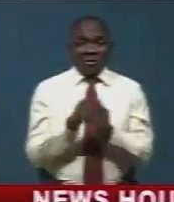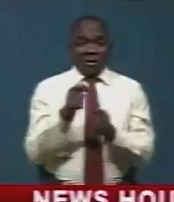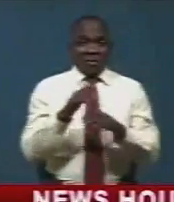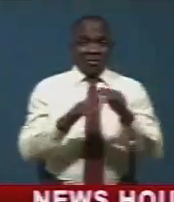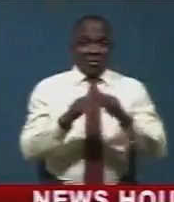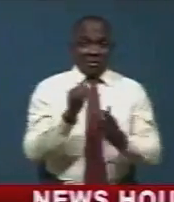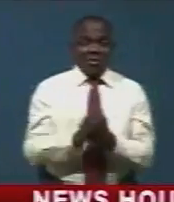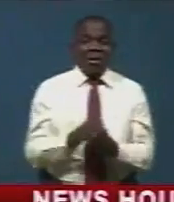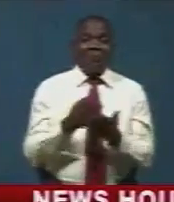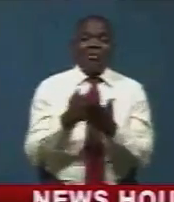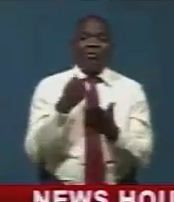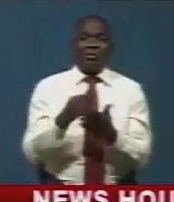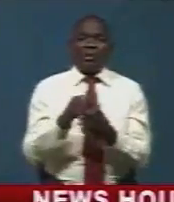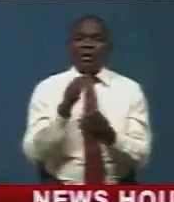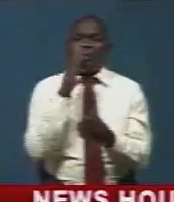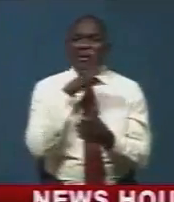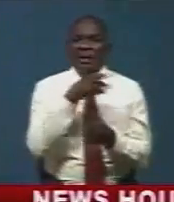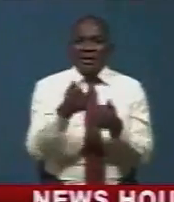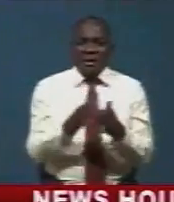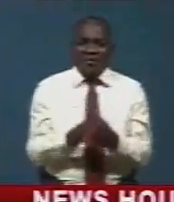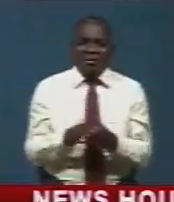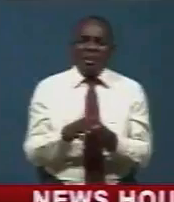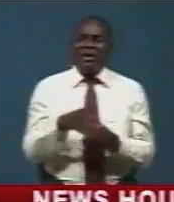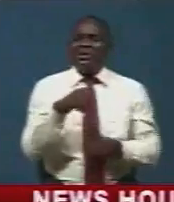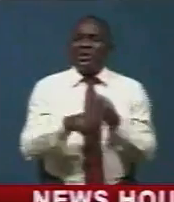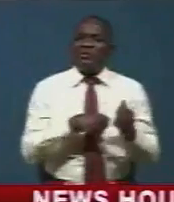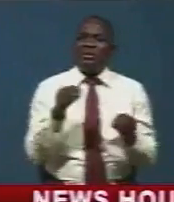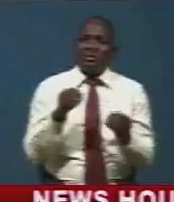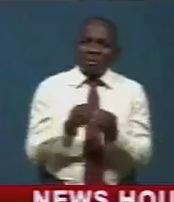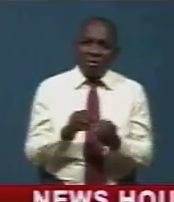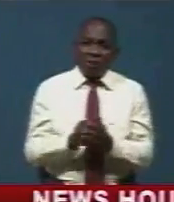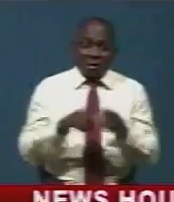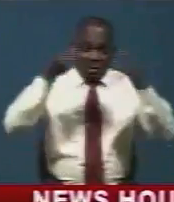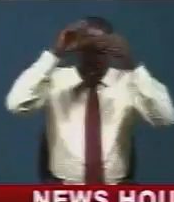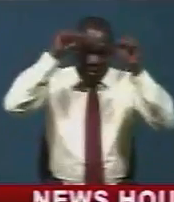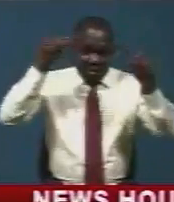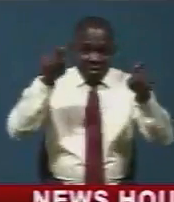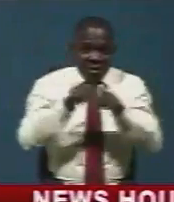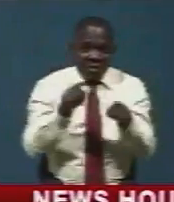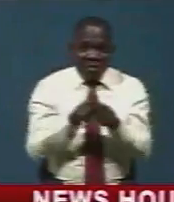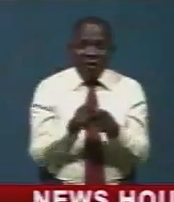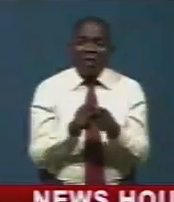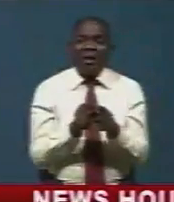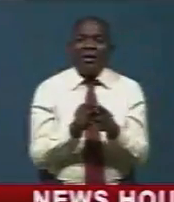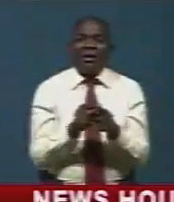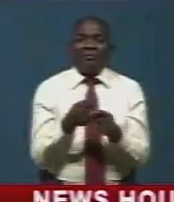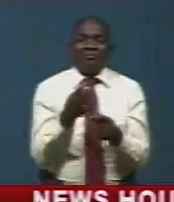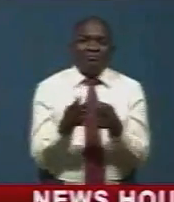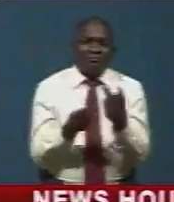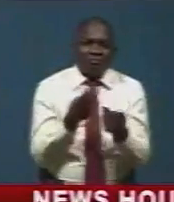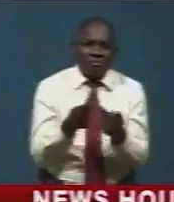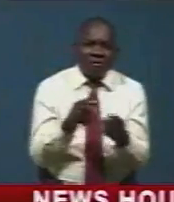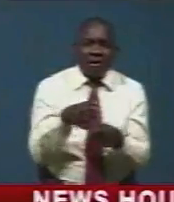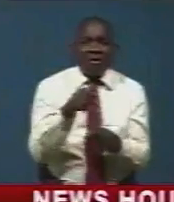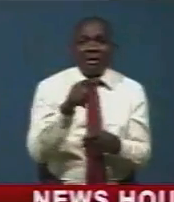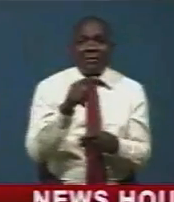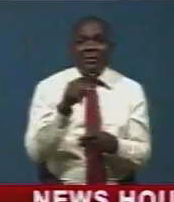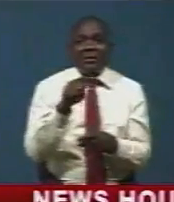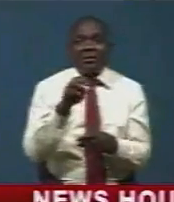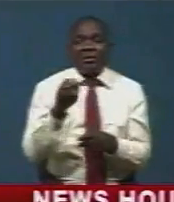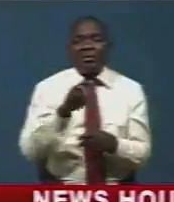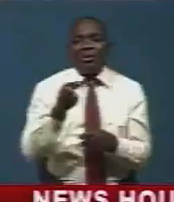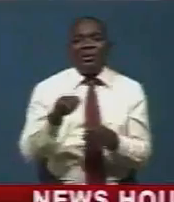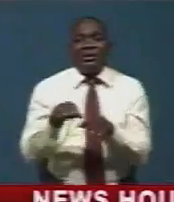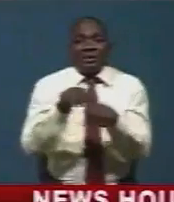construction, it was a battle for drivers on that stretch. The president wrapped up his day's duty in the Tema West